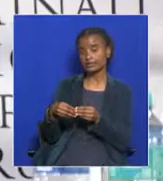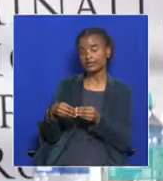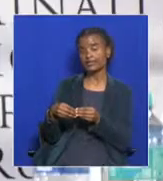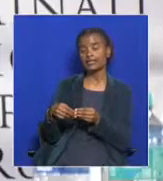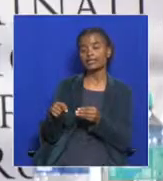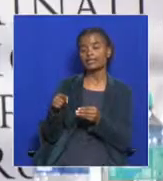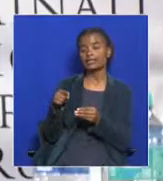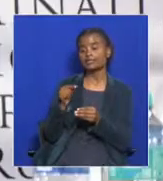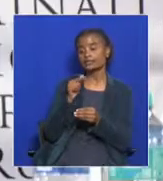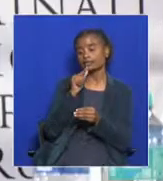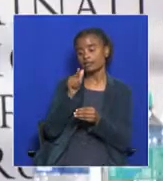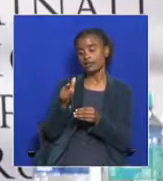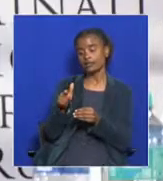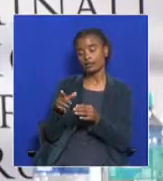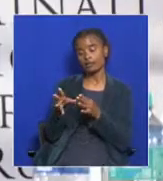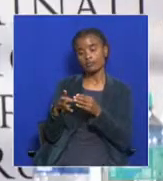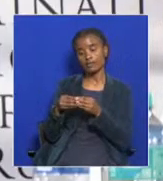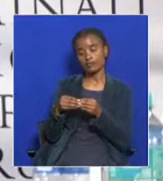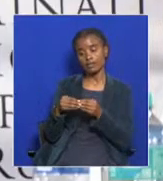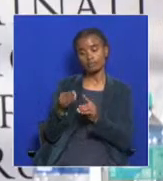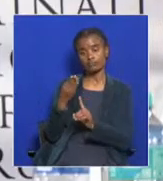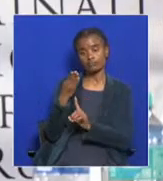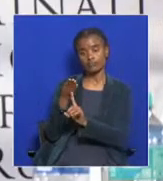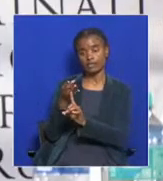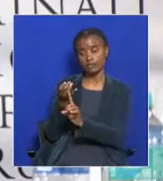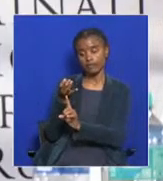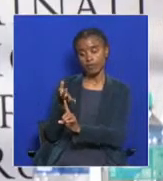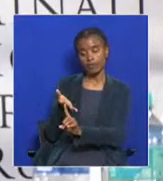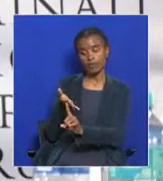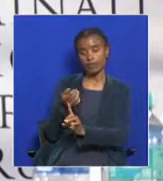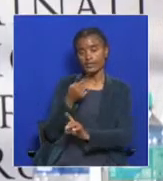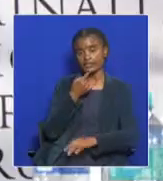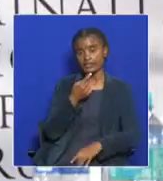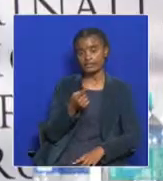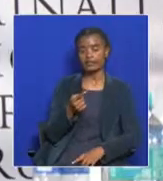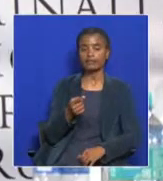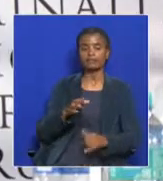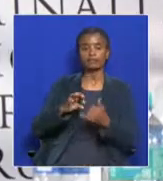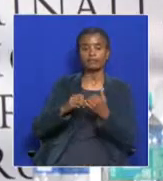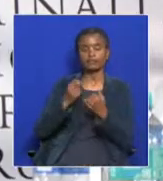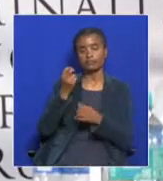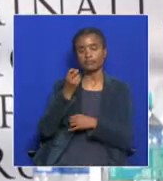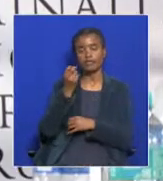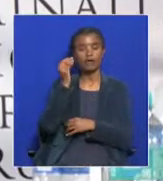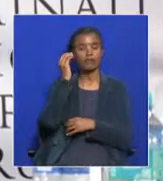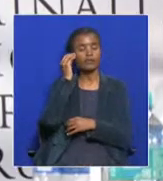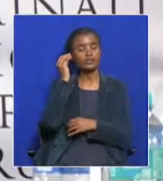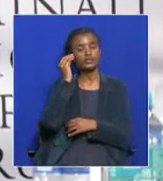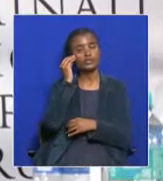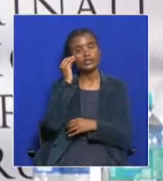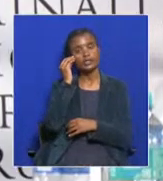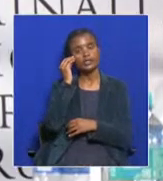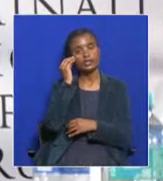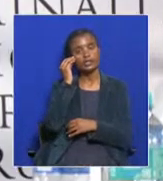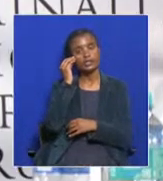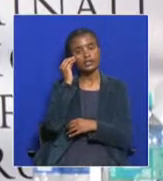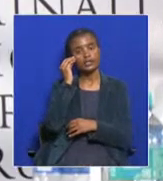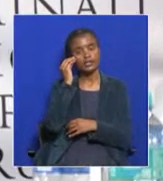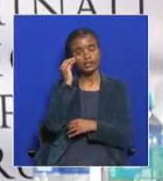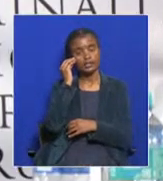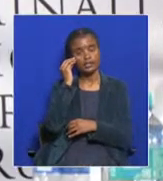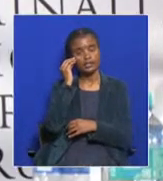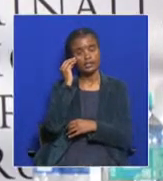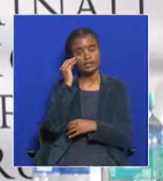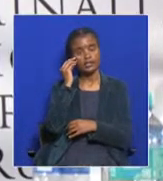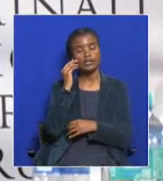member to initiate an information seeking exercise. I'm avoiding